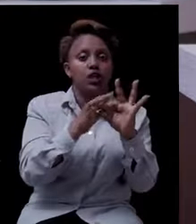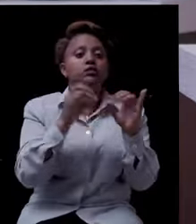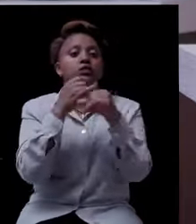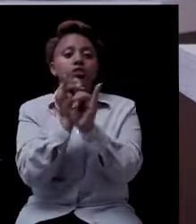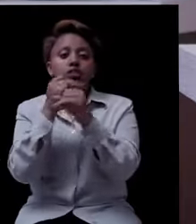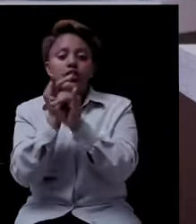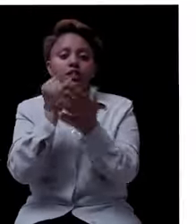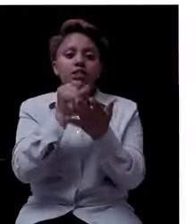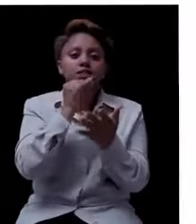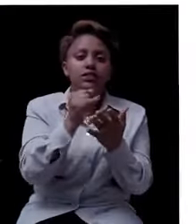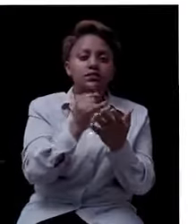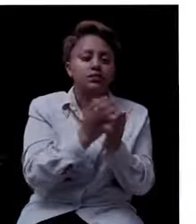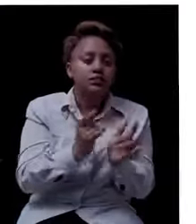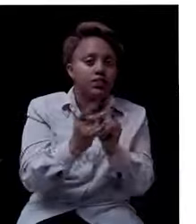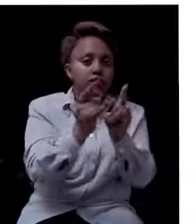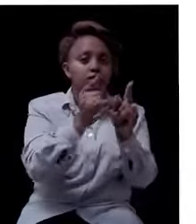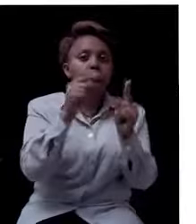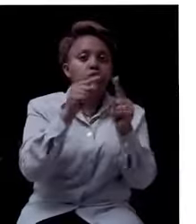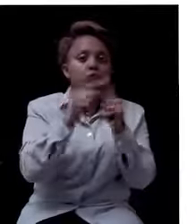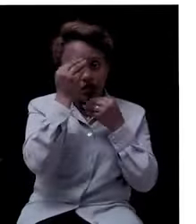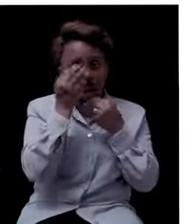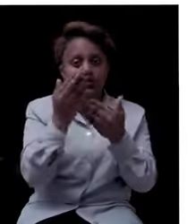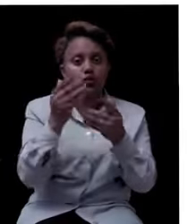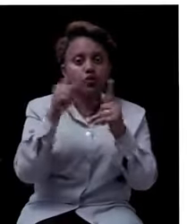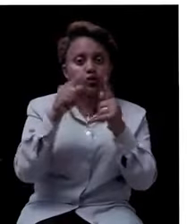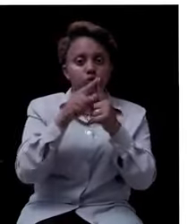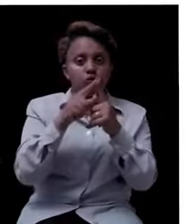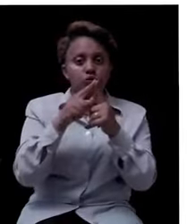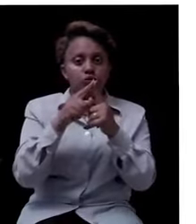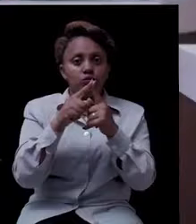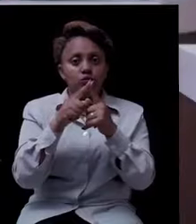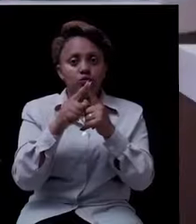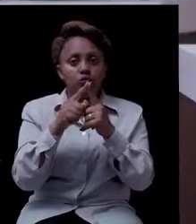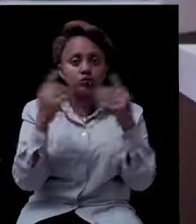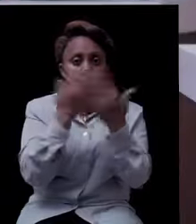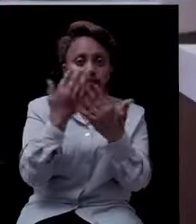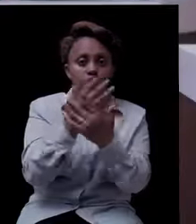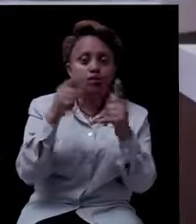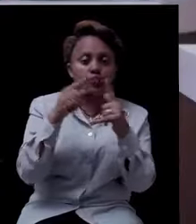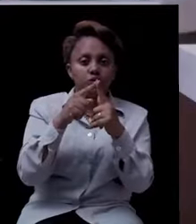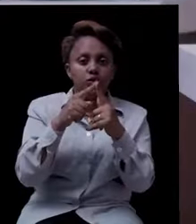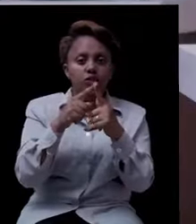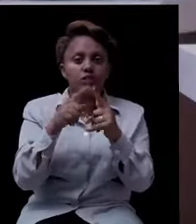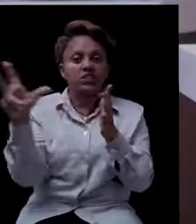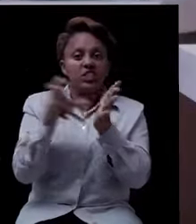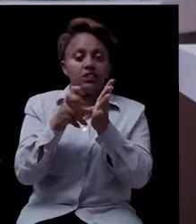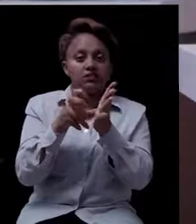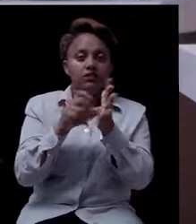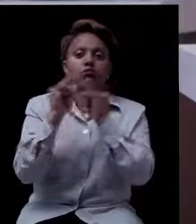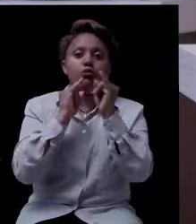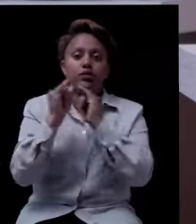software designed to gain unauthorized access or to cause damage to a computer. Social engineering. It